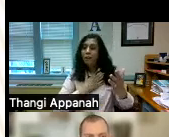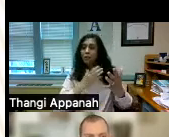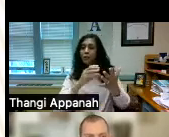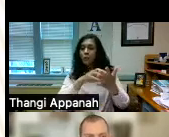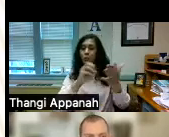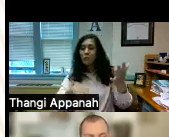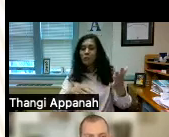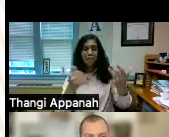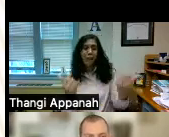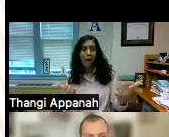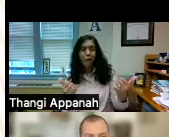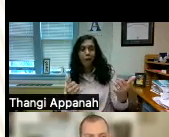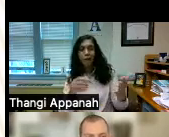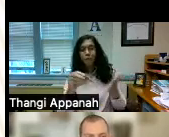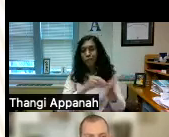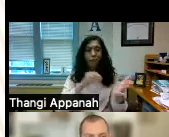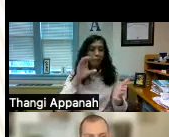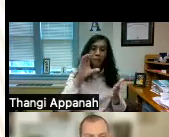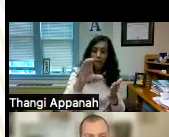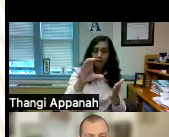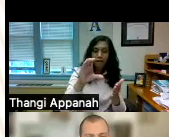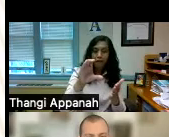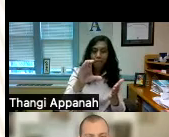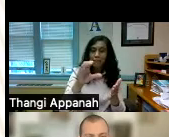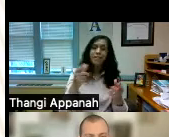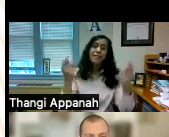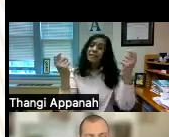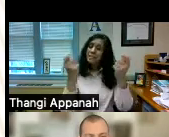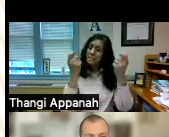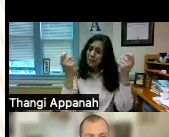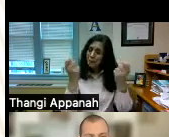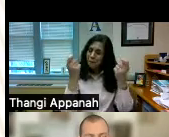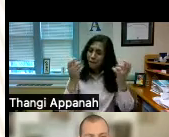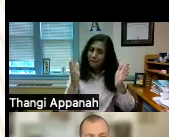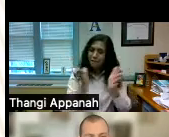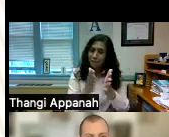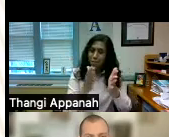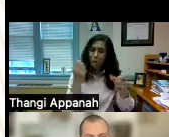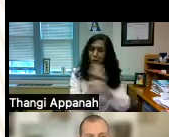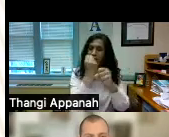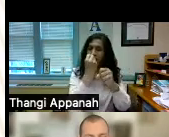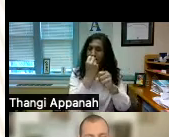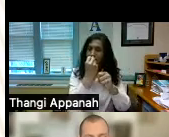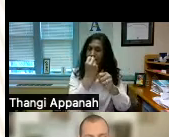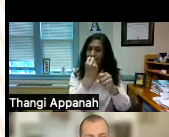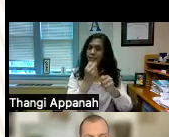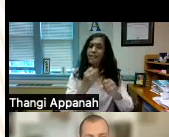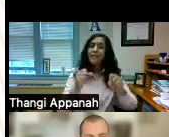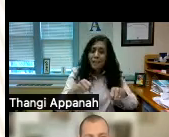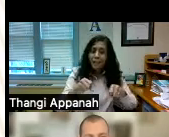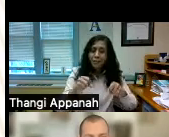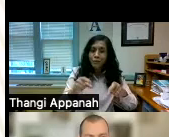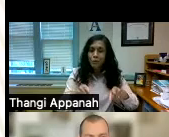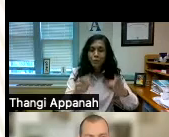And it's important for teachers to share and say, you know, my students are reading a paragraph, and celebrate any